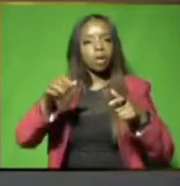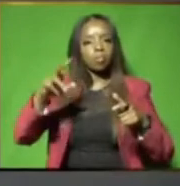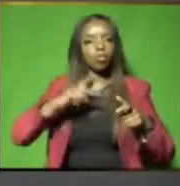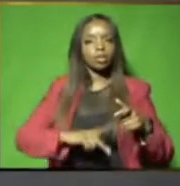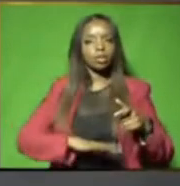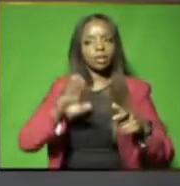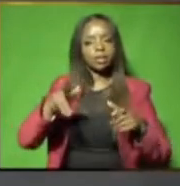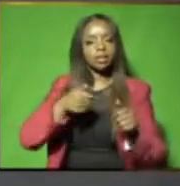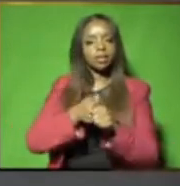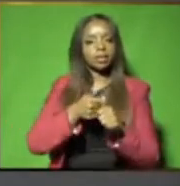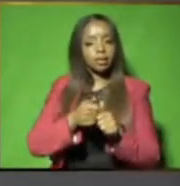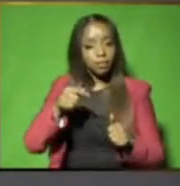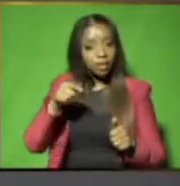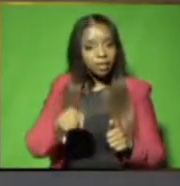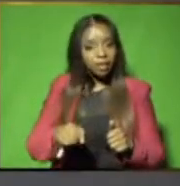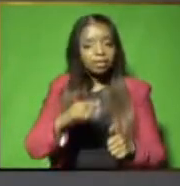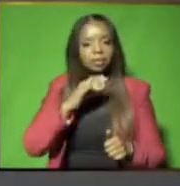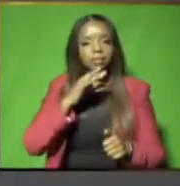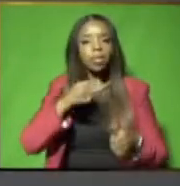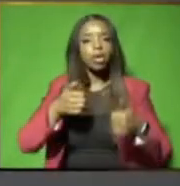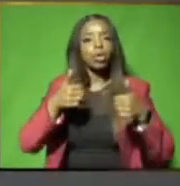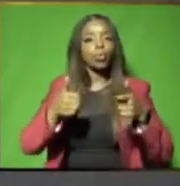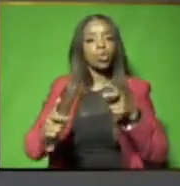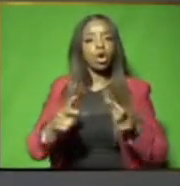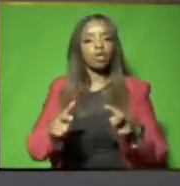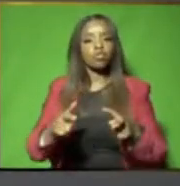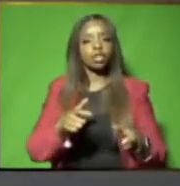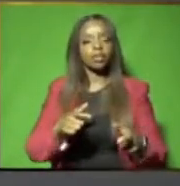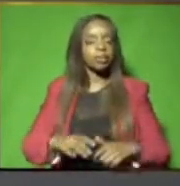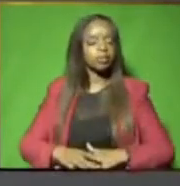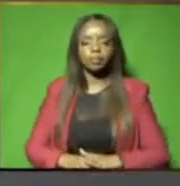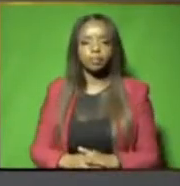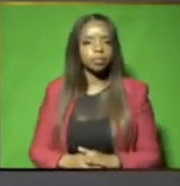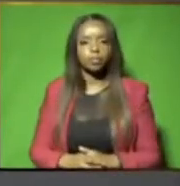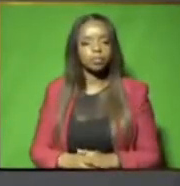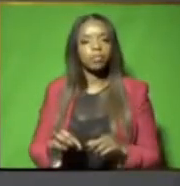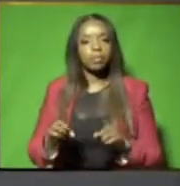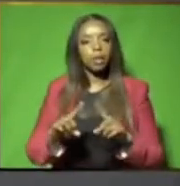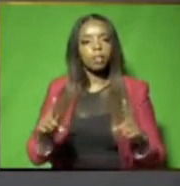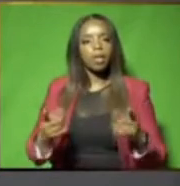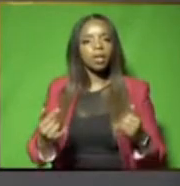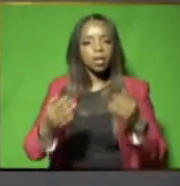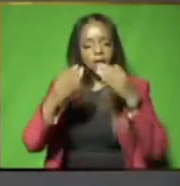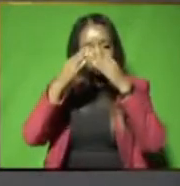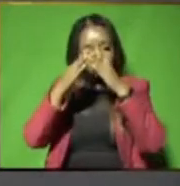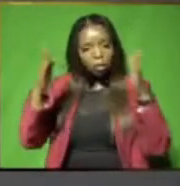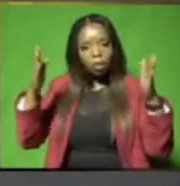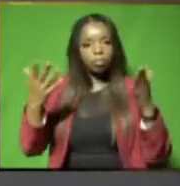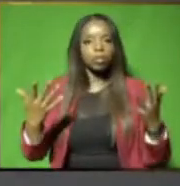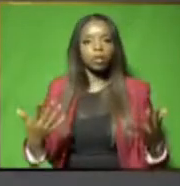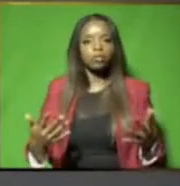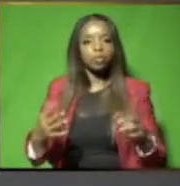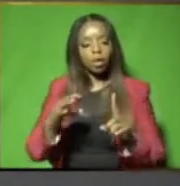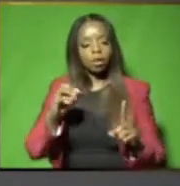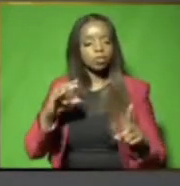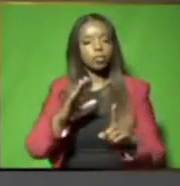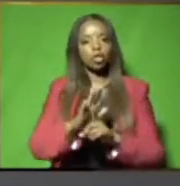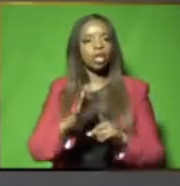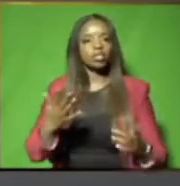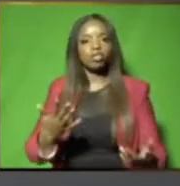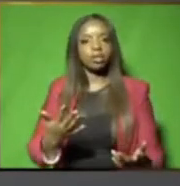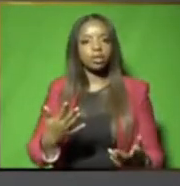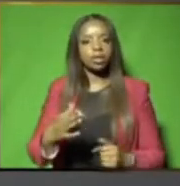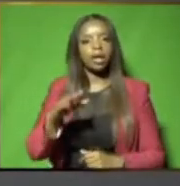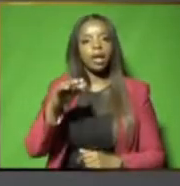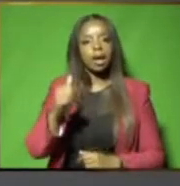This is not an act of good governance, but one open to exploitation, which the ACDP cannot